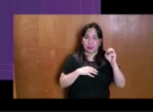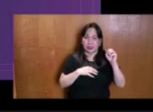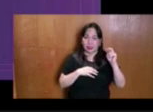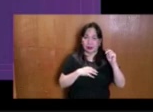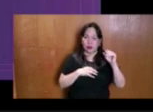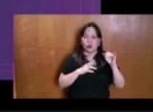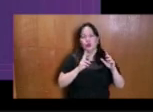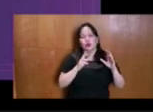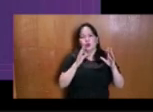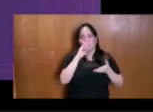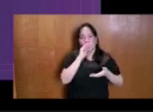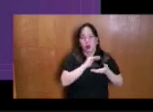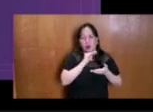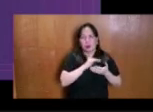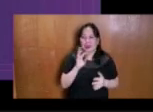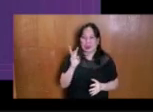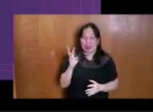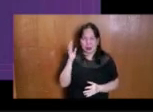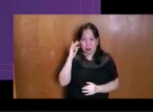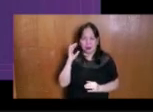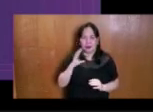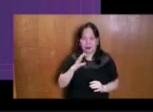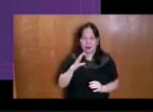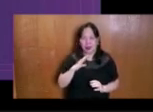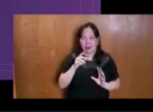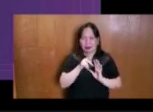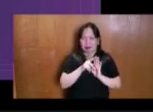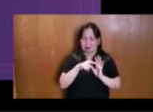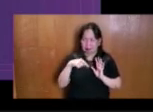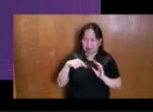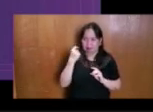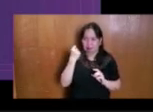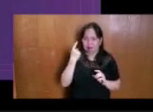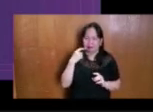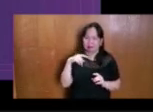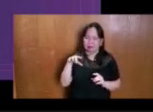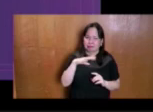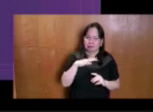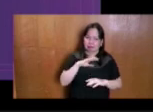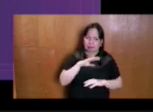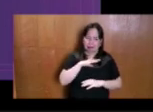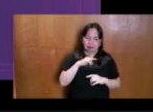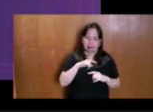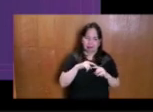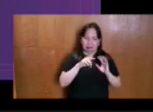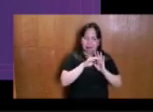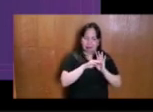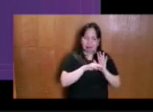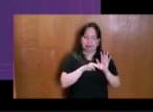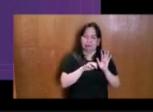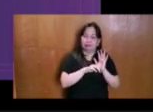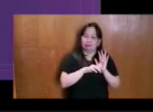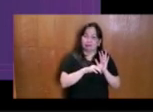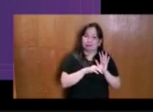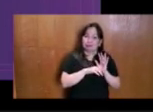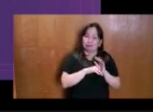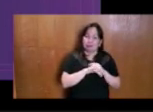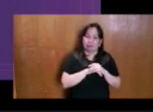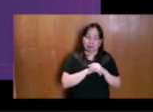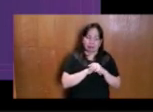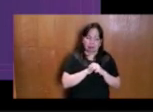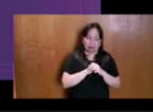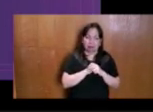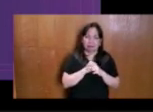less. Hopefully 6 would just be good enough for us. So a rundown, and I see that some of